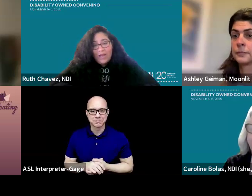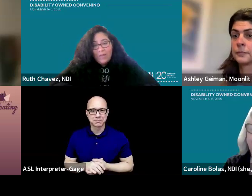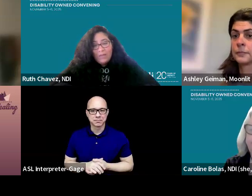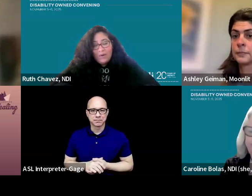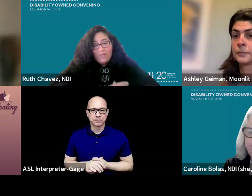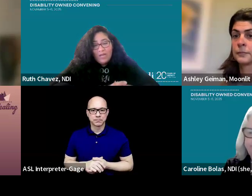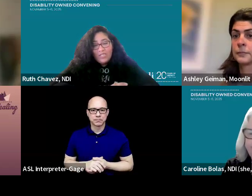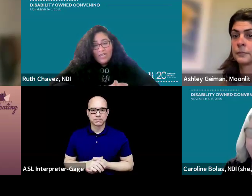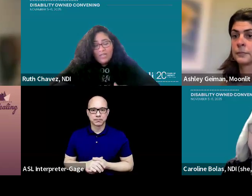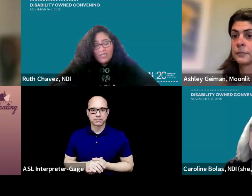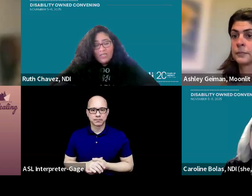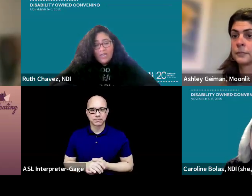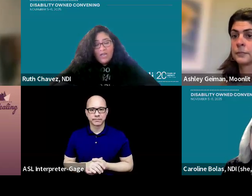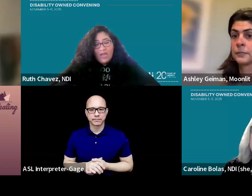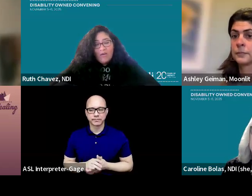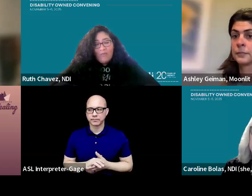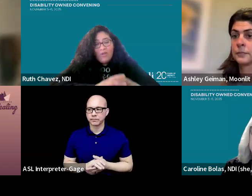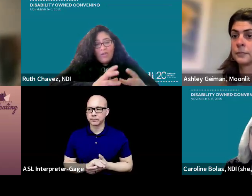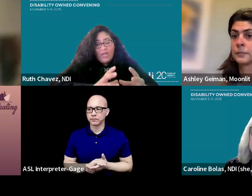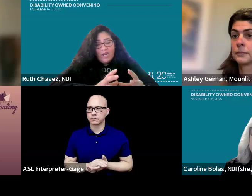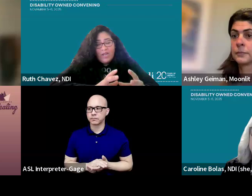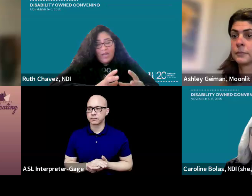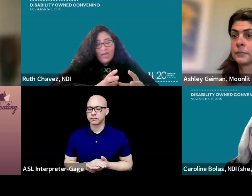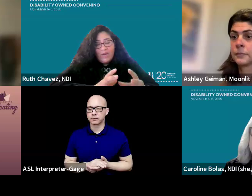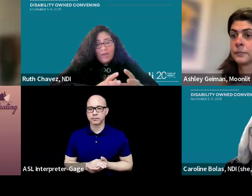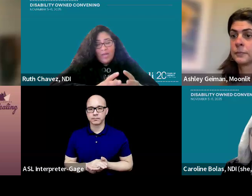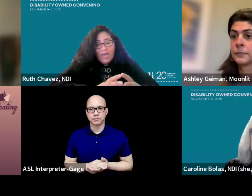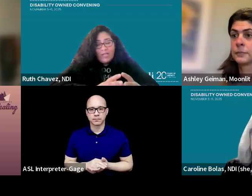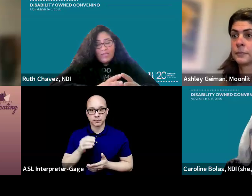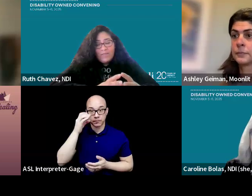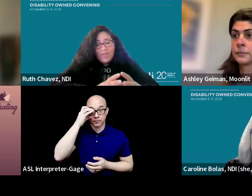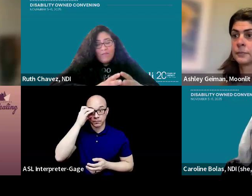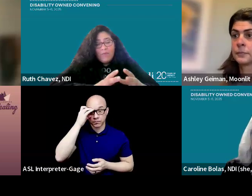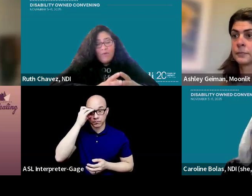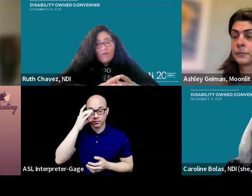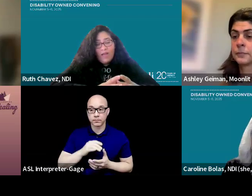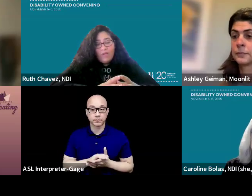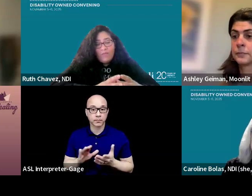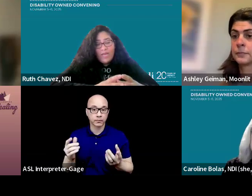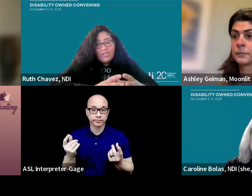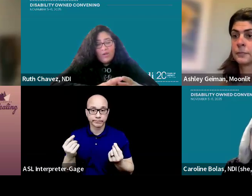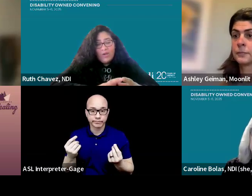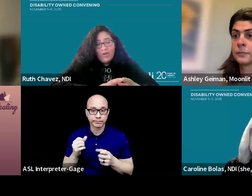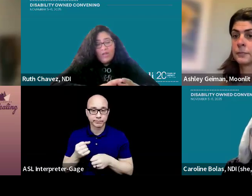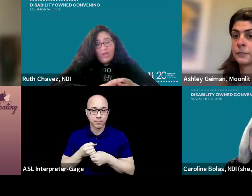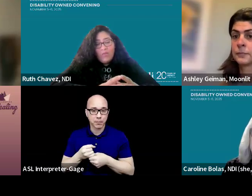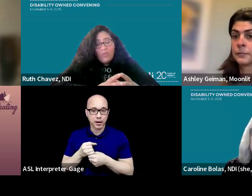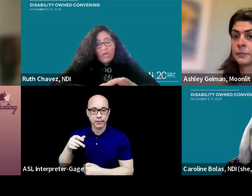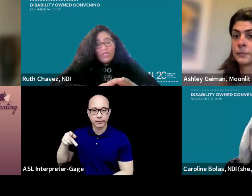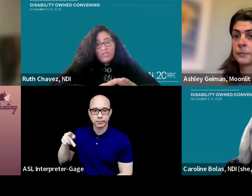and pretty much it's where you can create a profile based